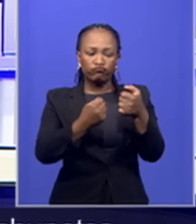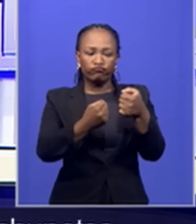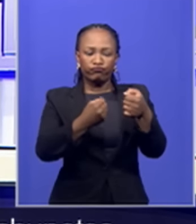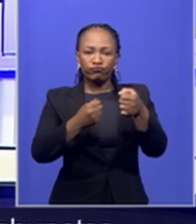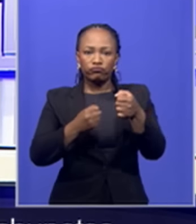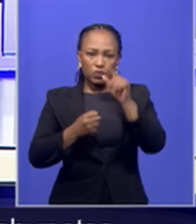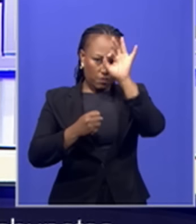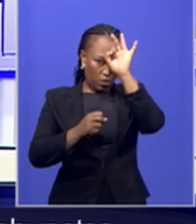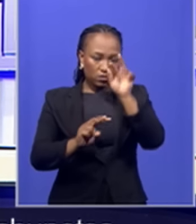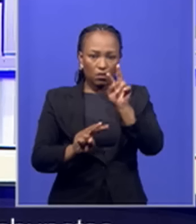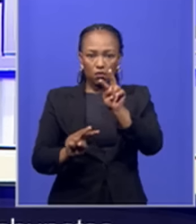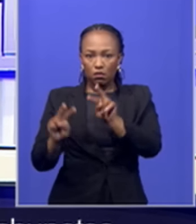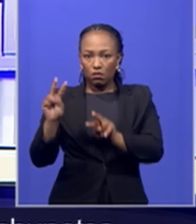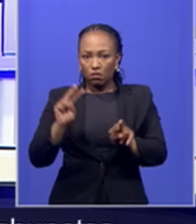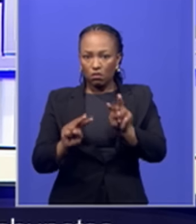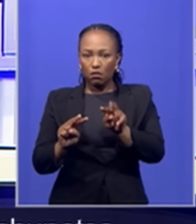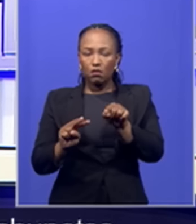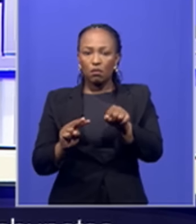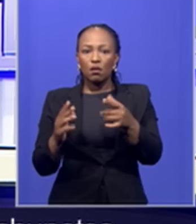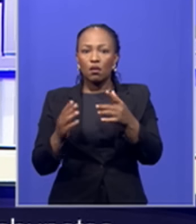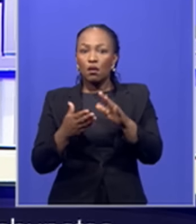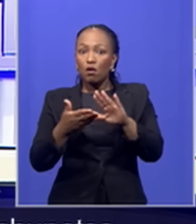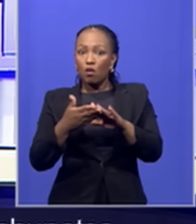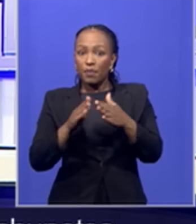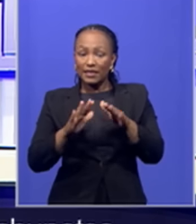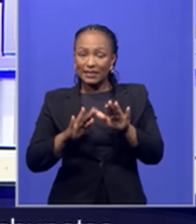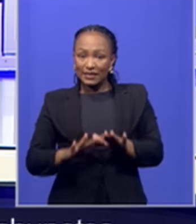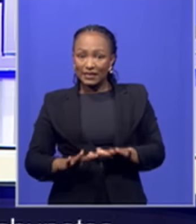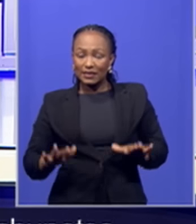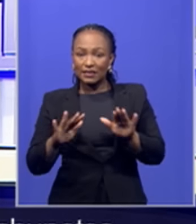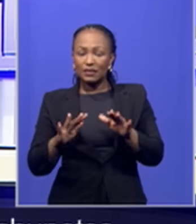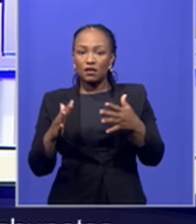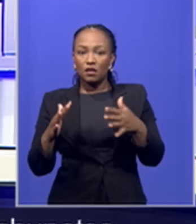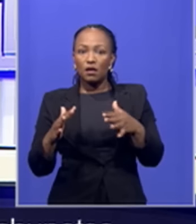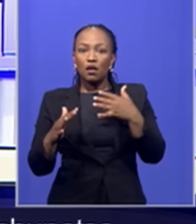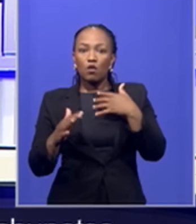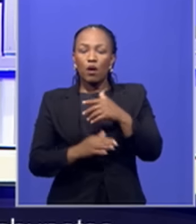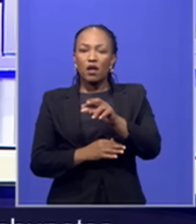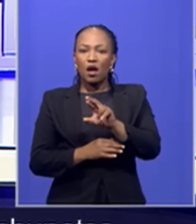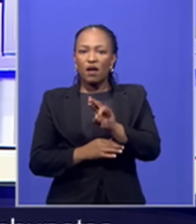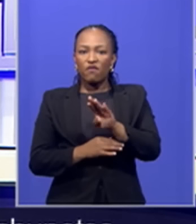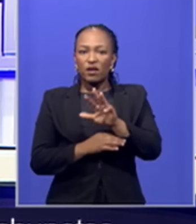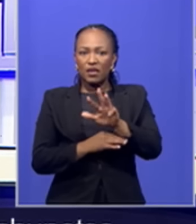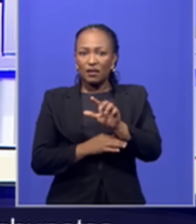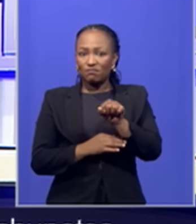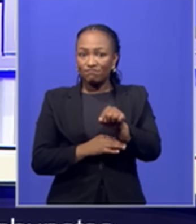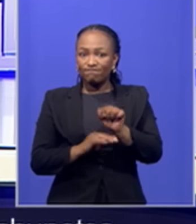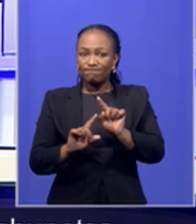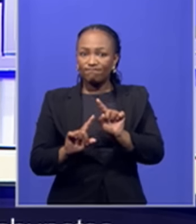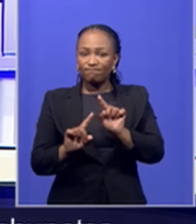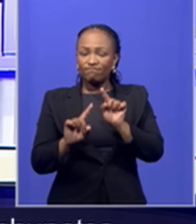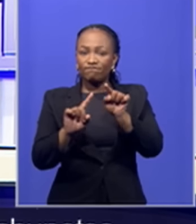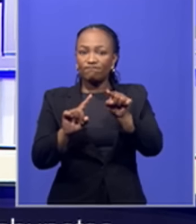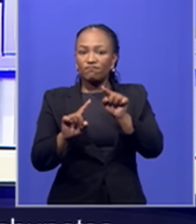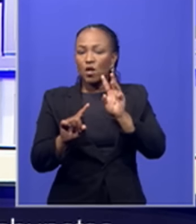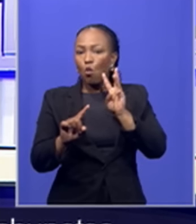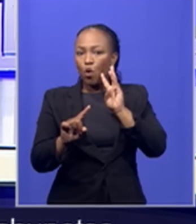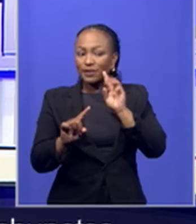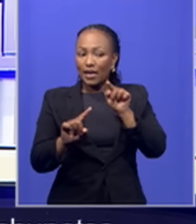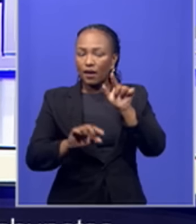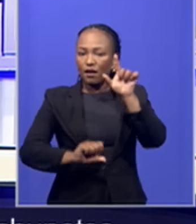e ne e tsweletse go tsamaya sentle. Baagi ba ba neng ba dira ditshupetso ba ne ba paregile tsela ya R49 ba lopa thebolo ya metsi moraga